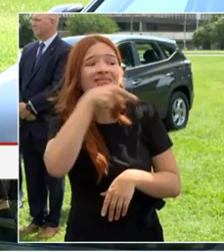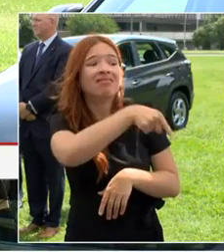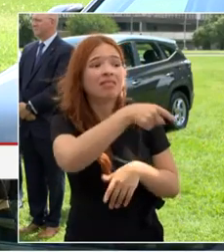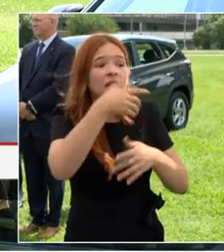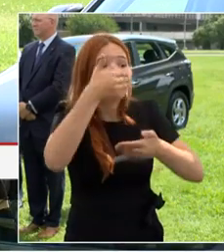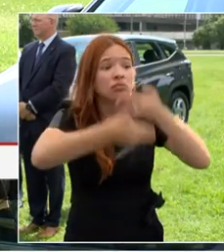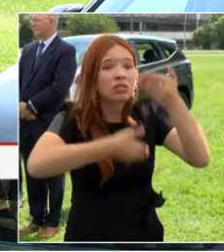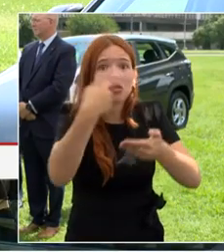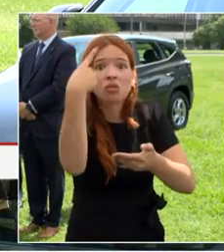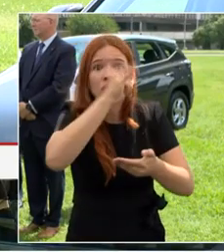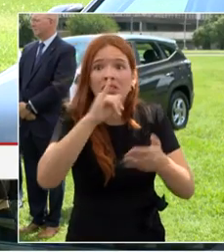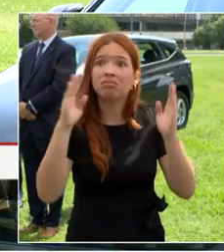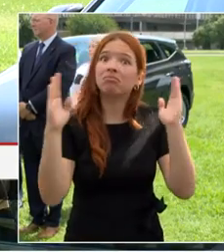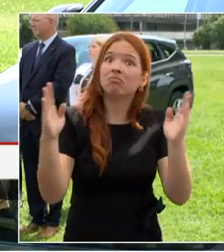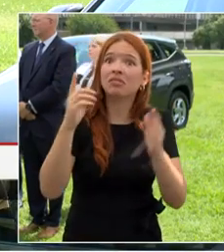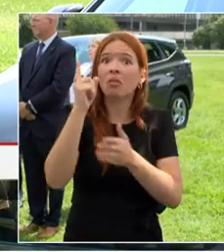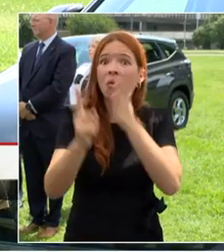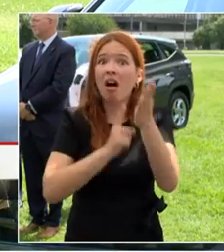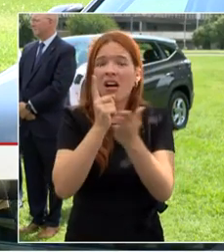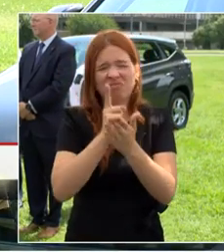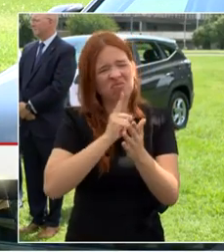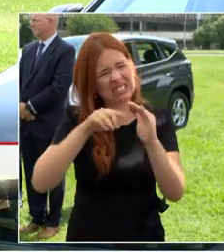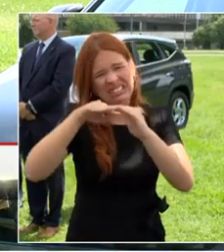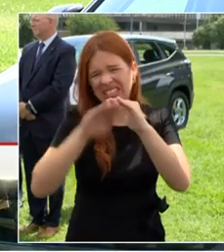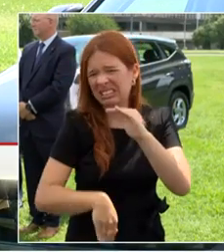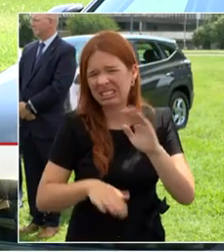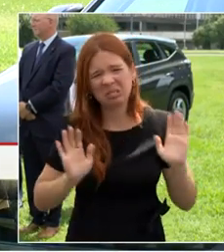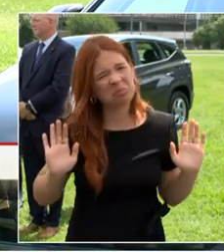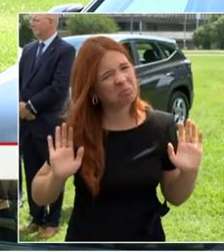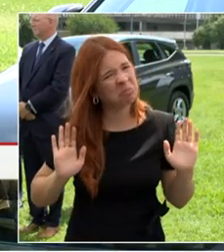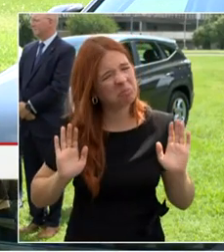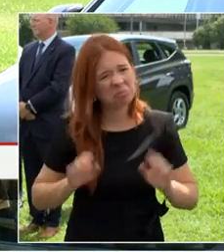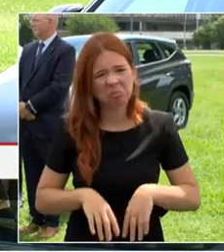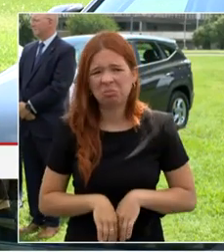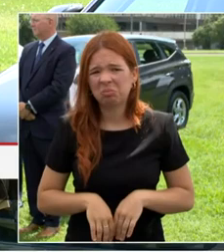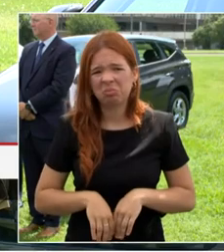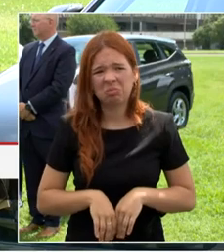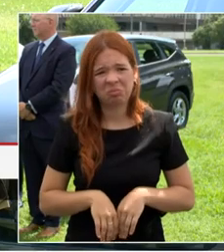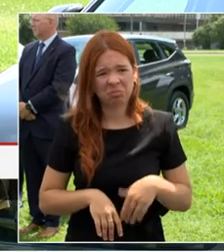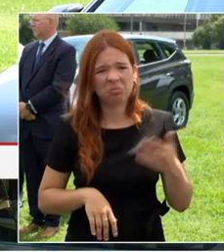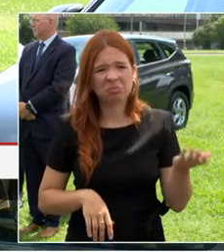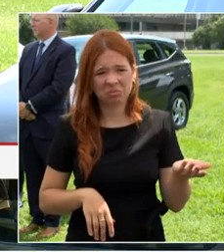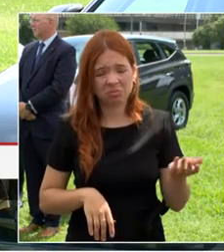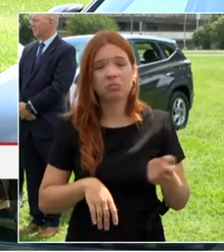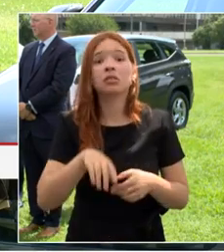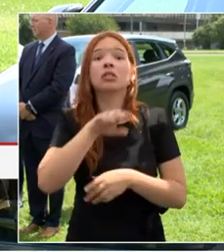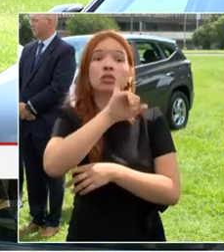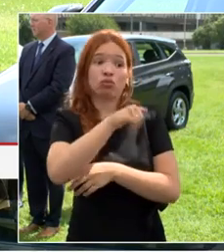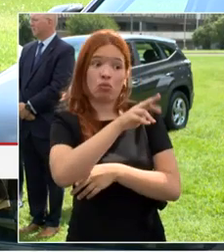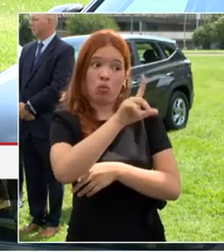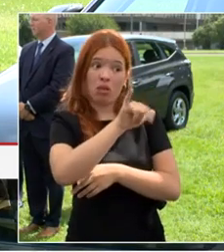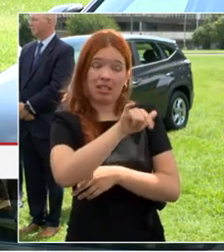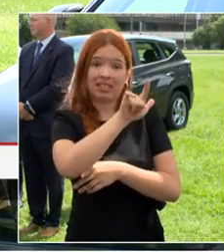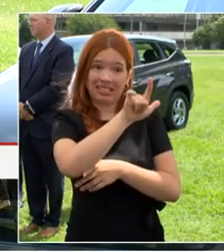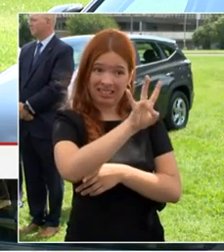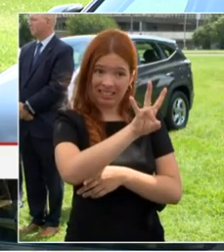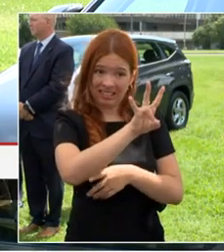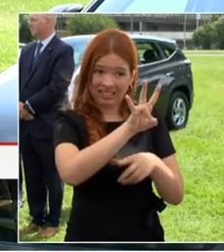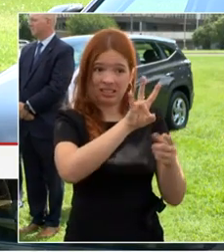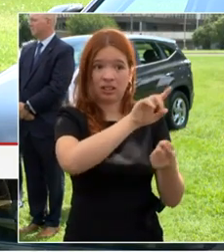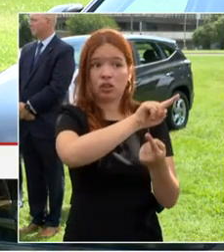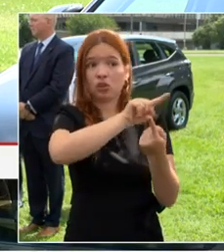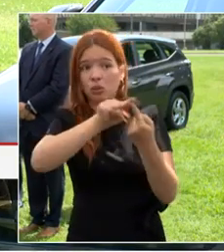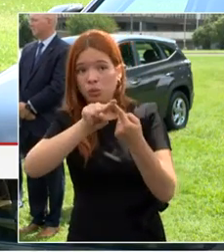open from Monday, July 31st. Is that right? From July 27th through